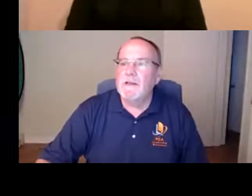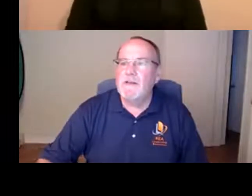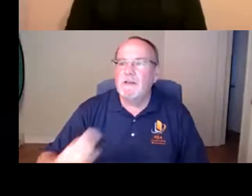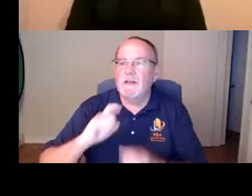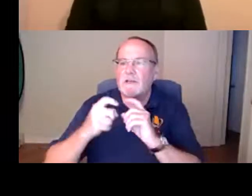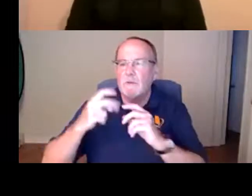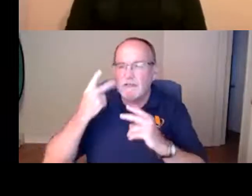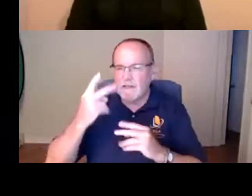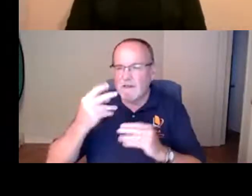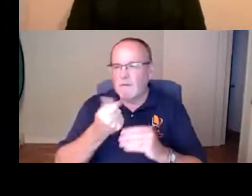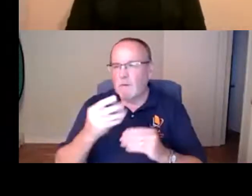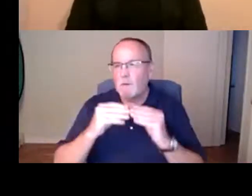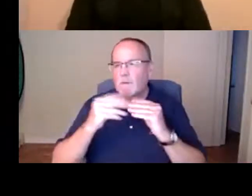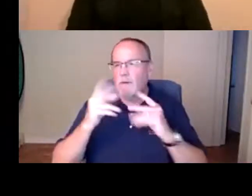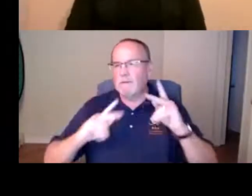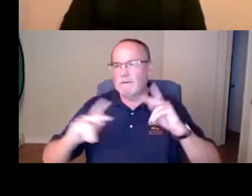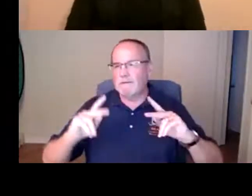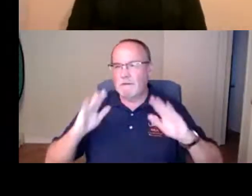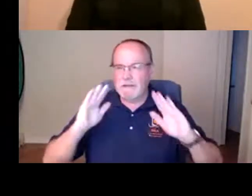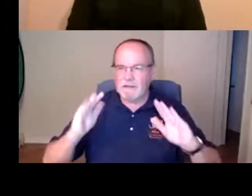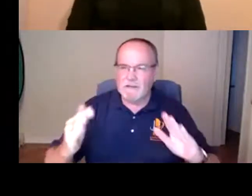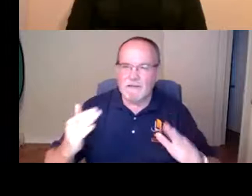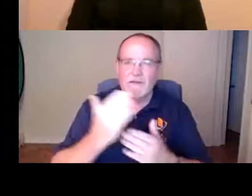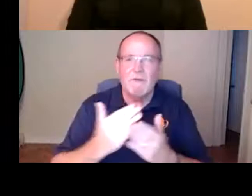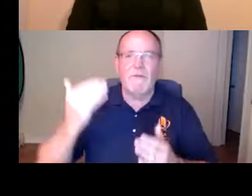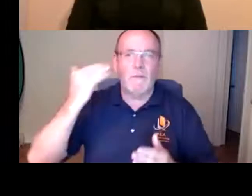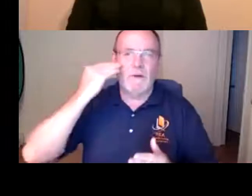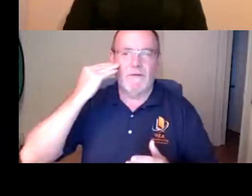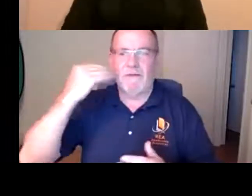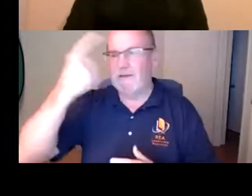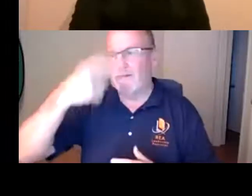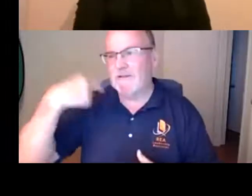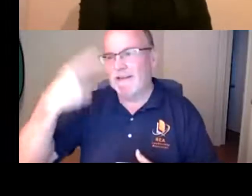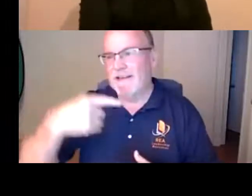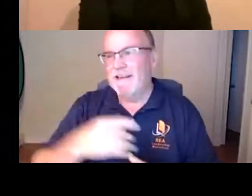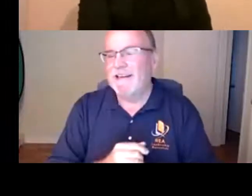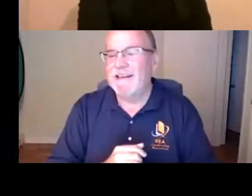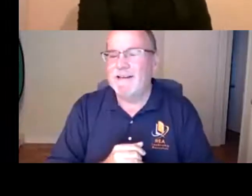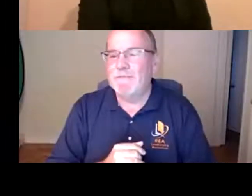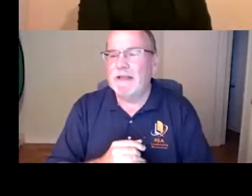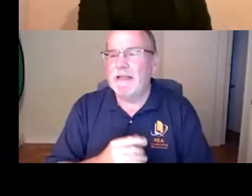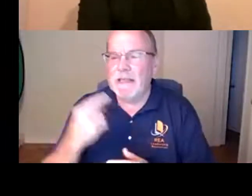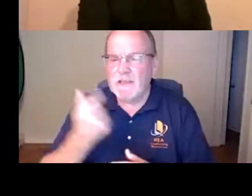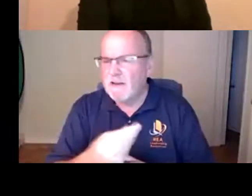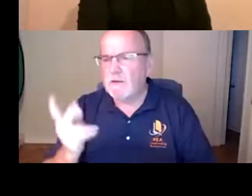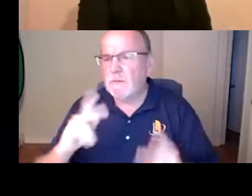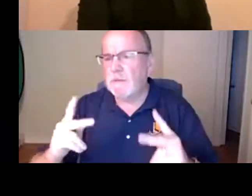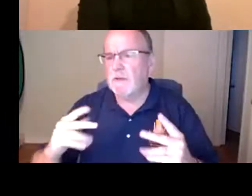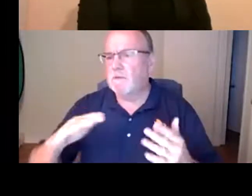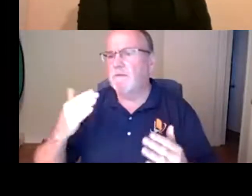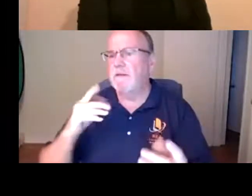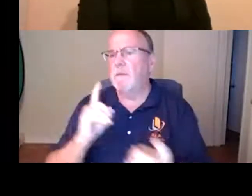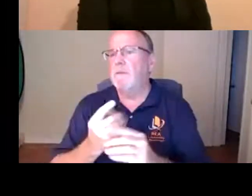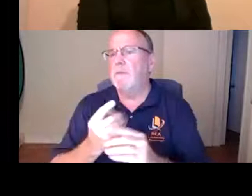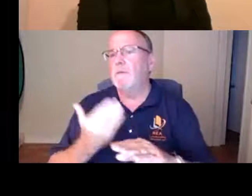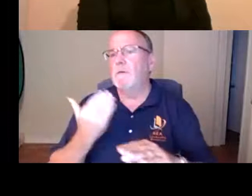Let me change this where I can see a few more people. It's great to see some familiar faces. I think several of the people